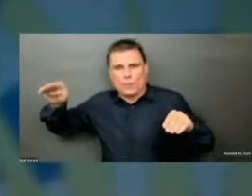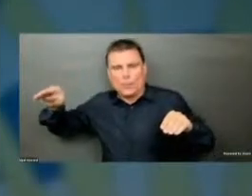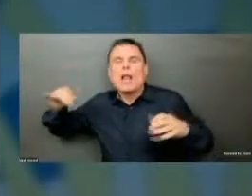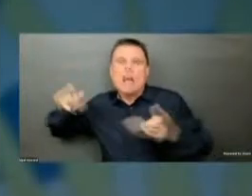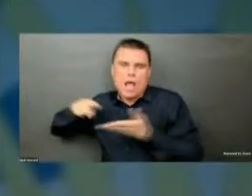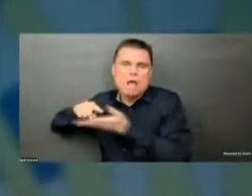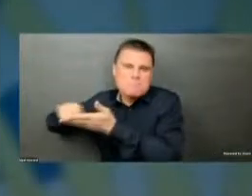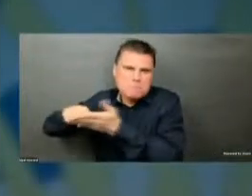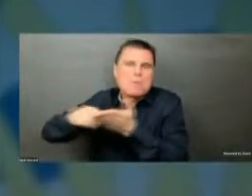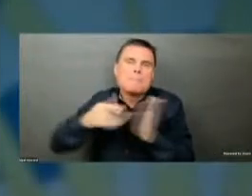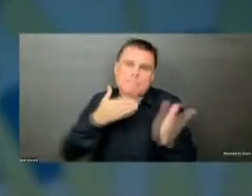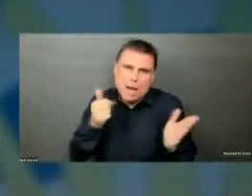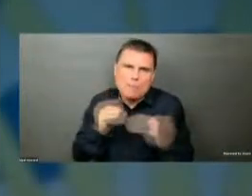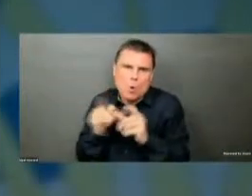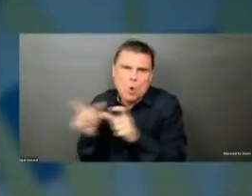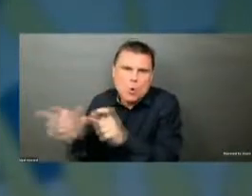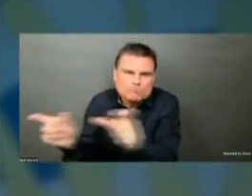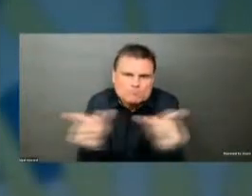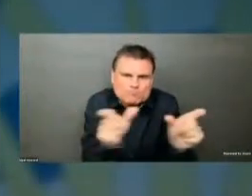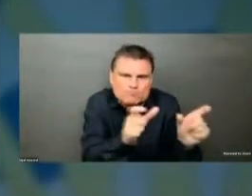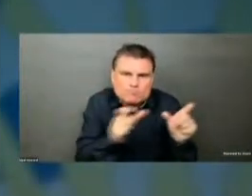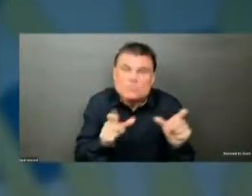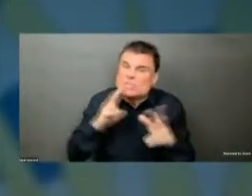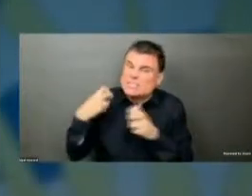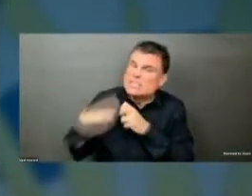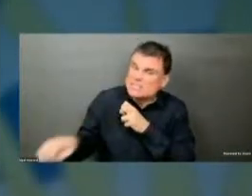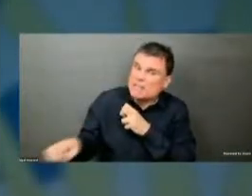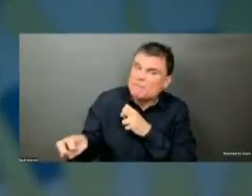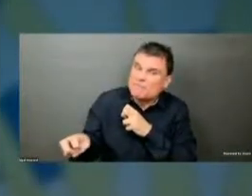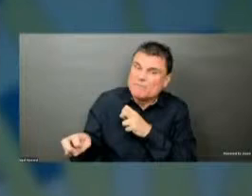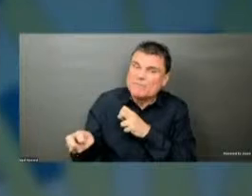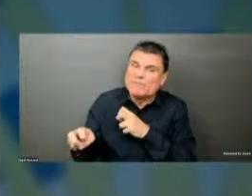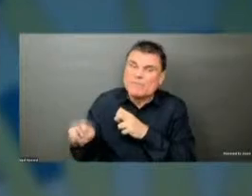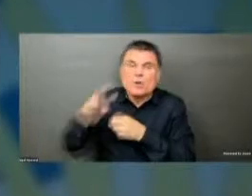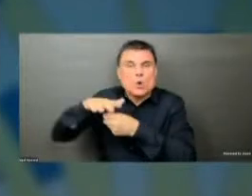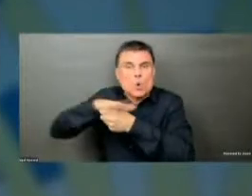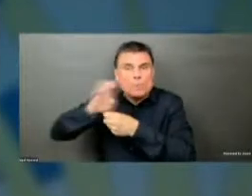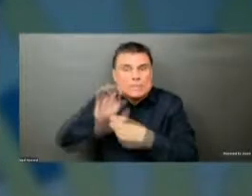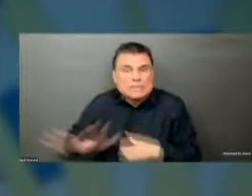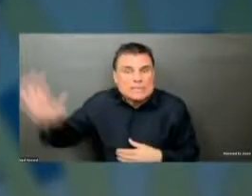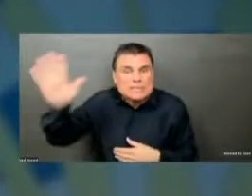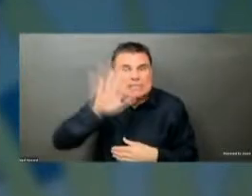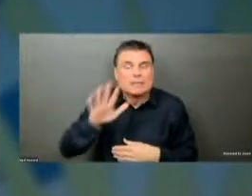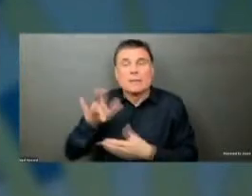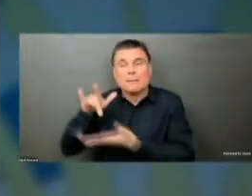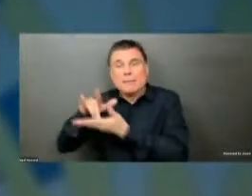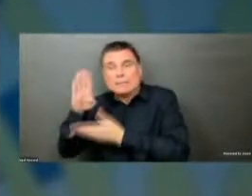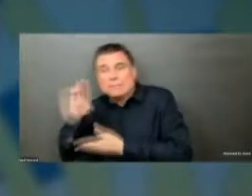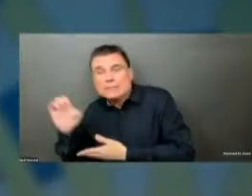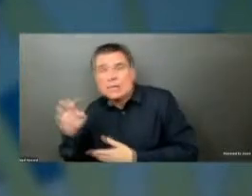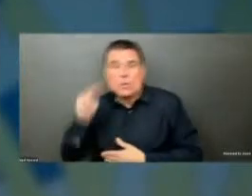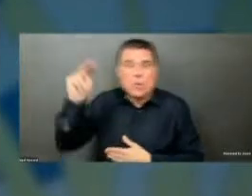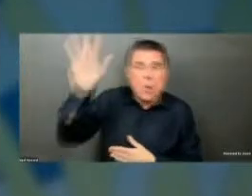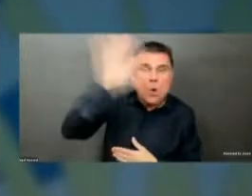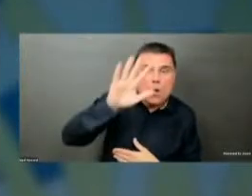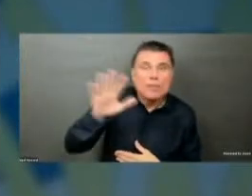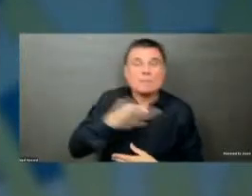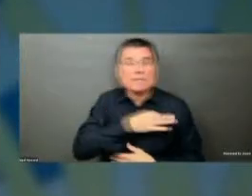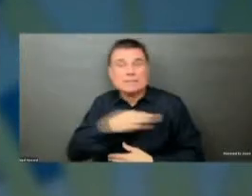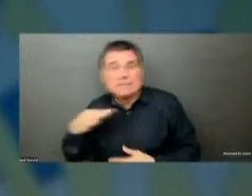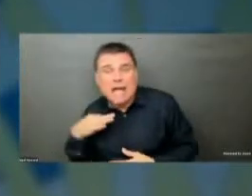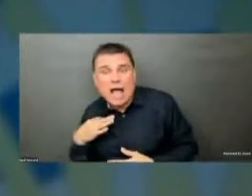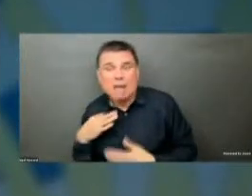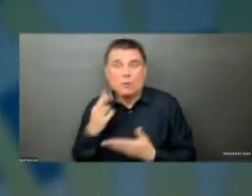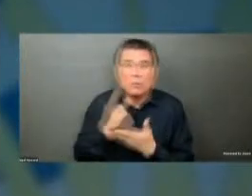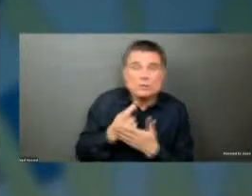resources, in areas in the North and the Interior Health region, for example. We still have some cases